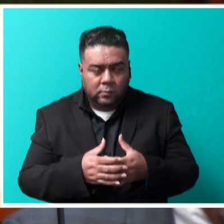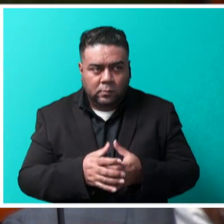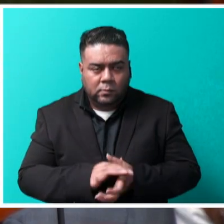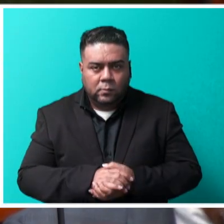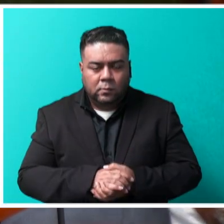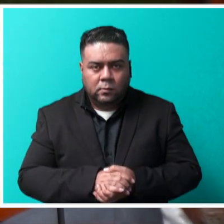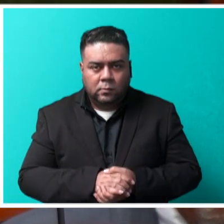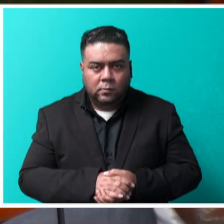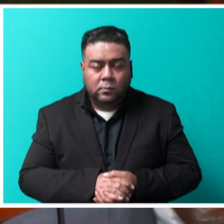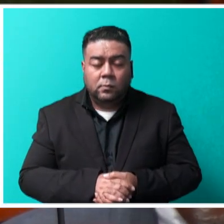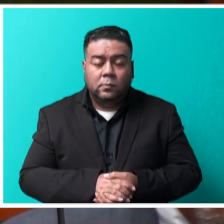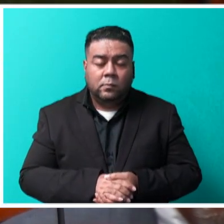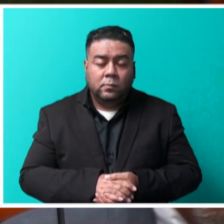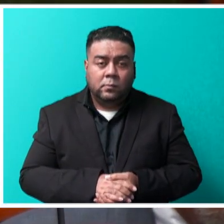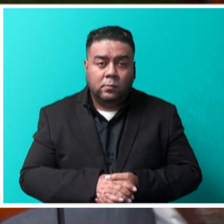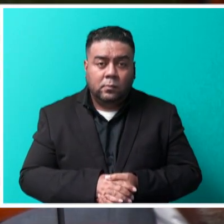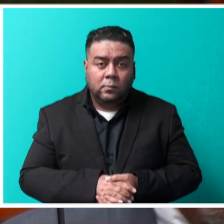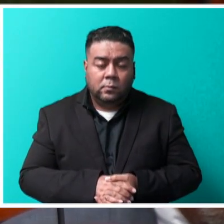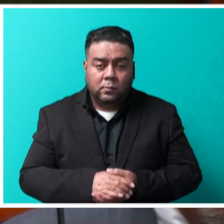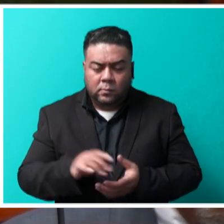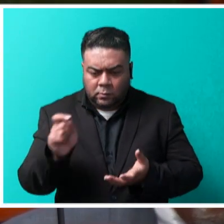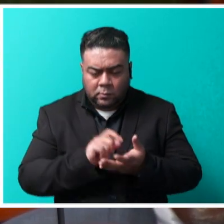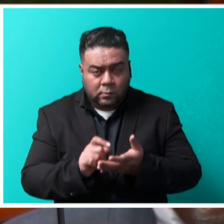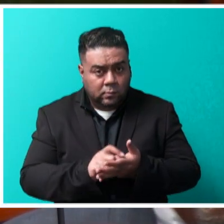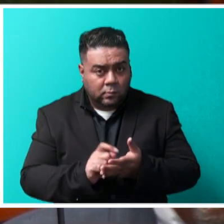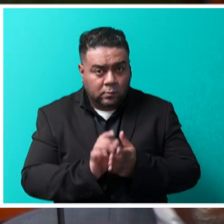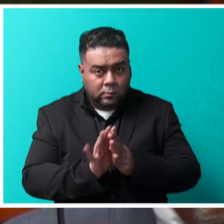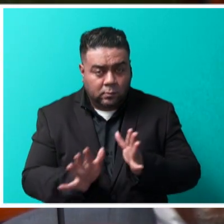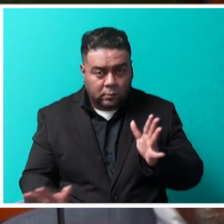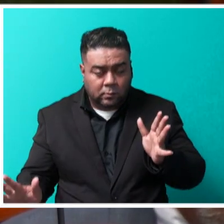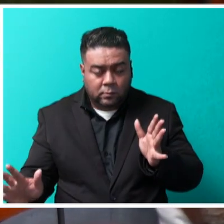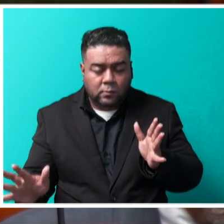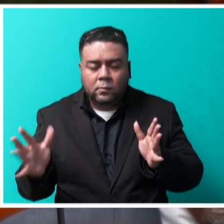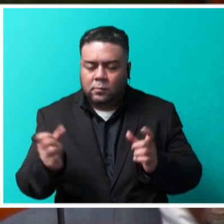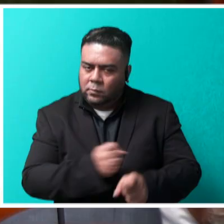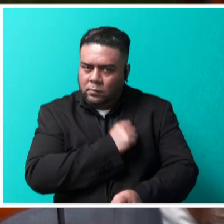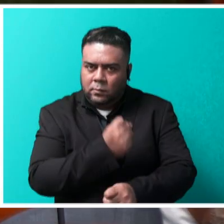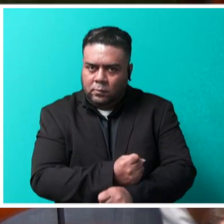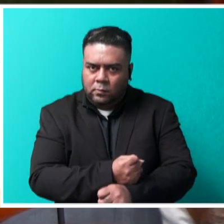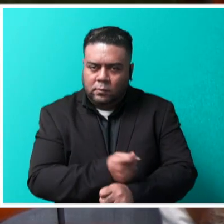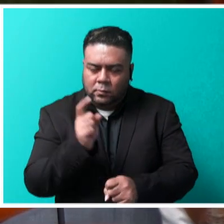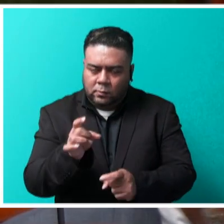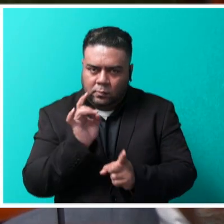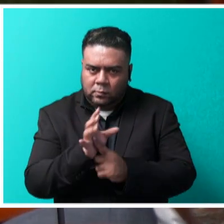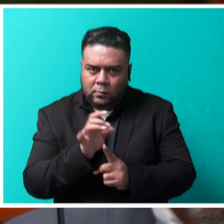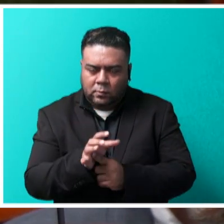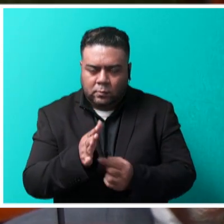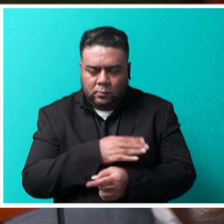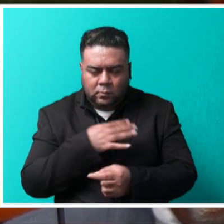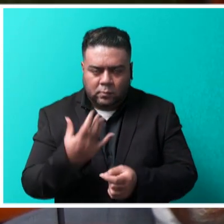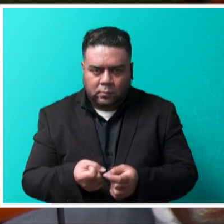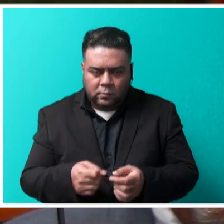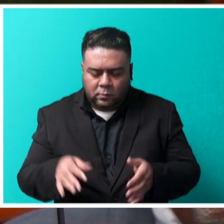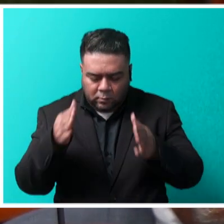committees. In tangent to this, the Secretariat arm of Council is being strengthened. This is crucial to ensure we have a